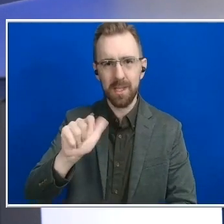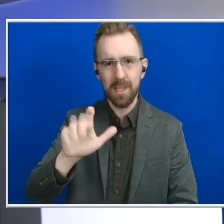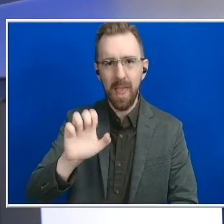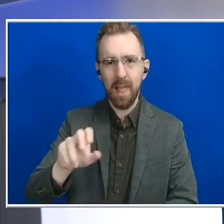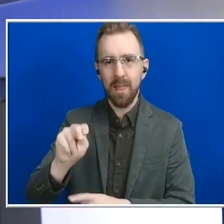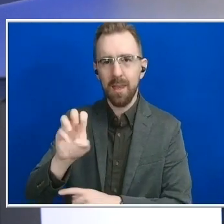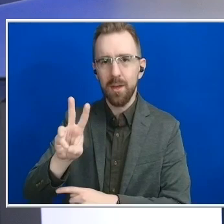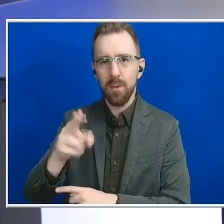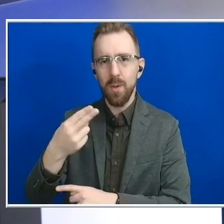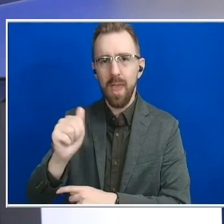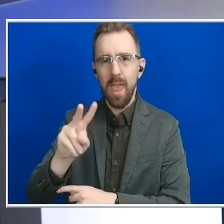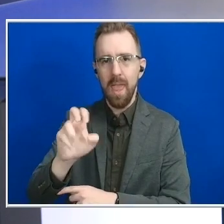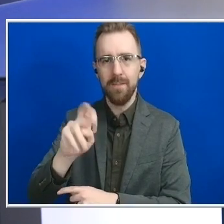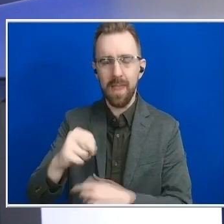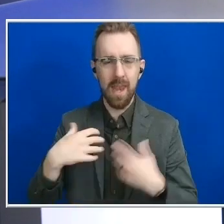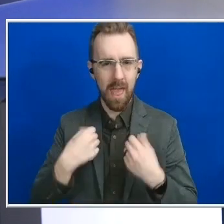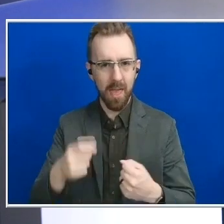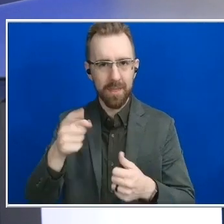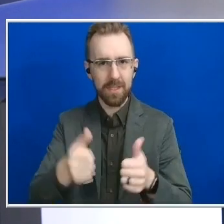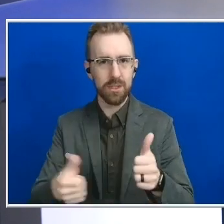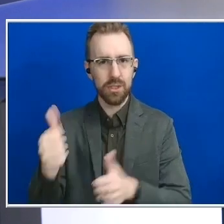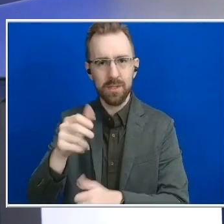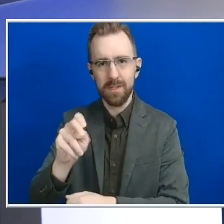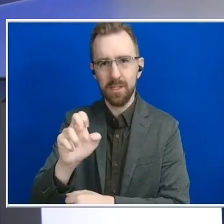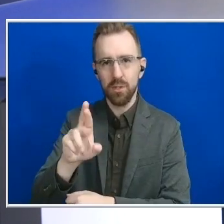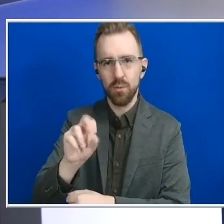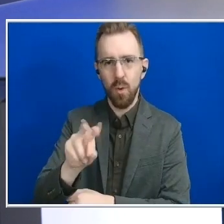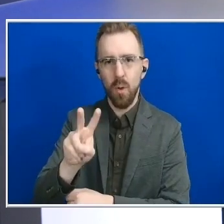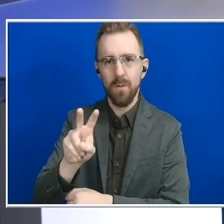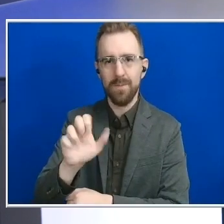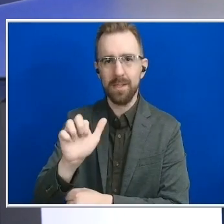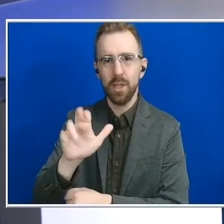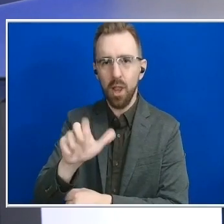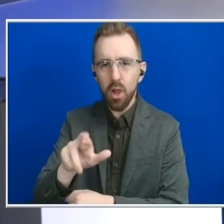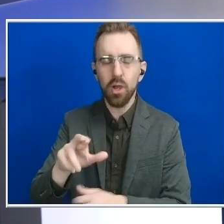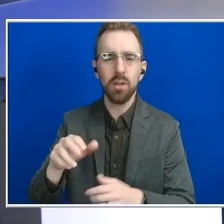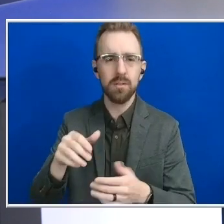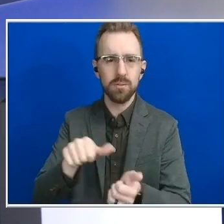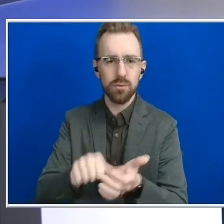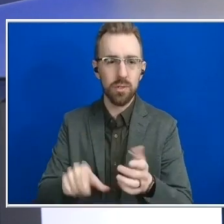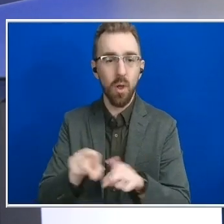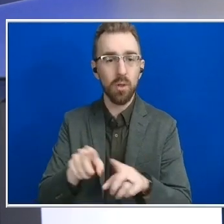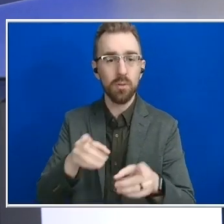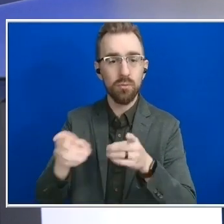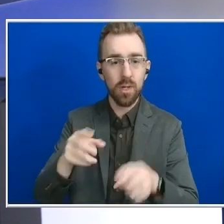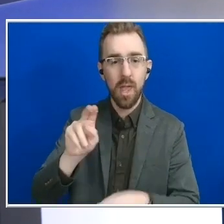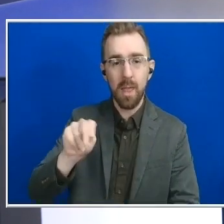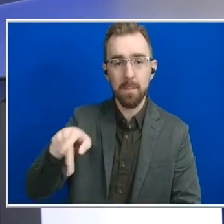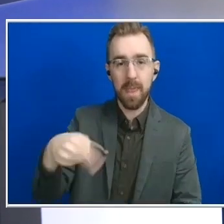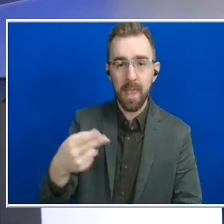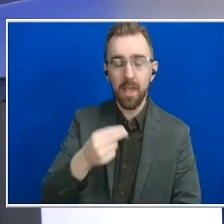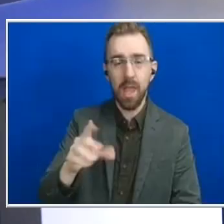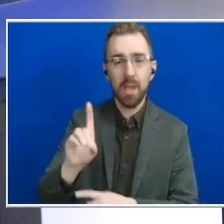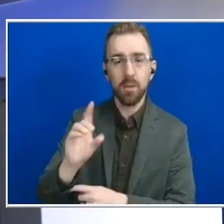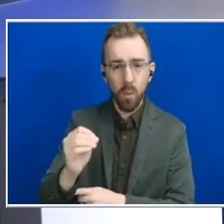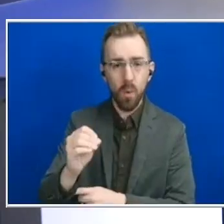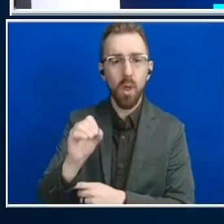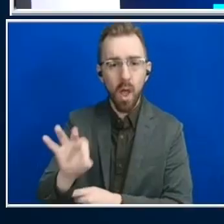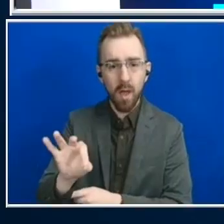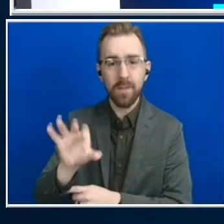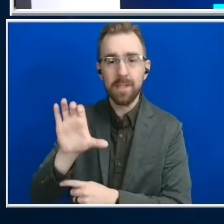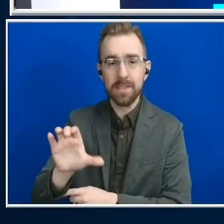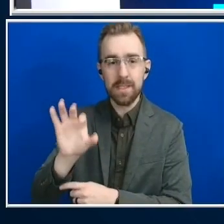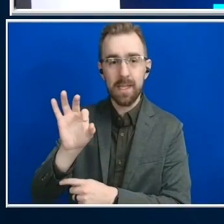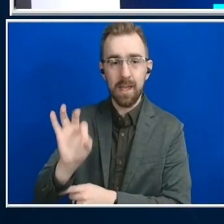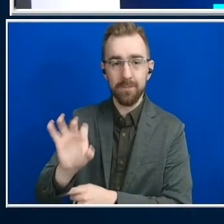the Chief of Neurovascular Surgery, as well as the Director of the NPH and Disorders of CSF Dynamics